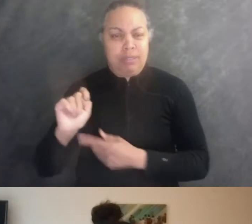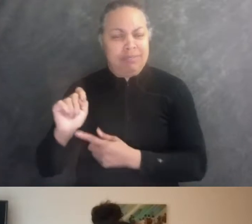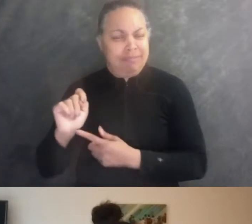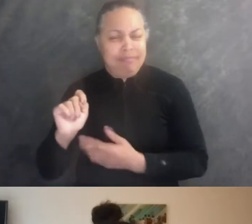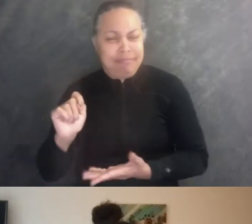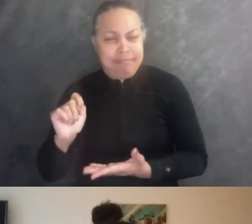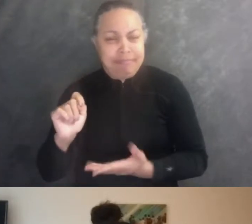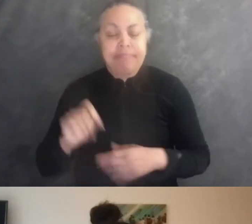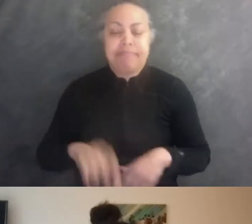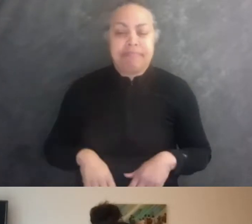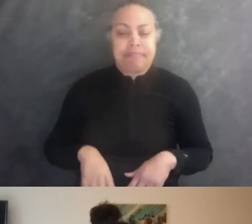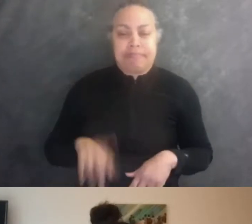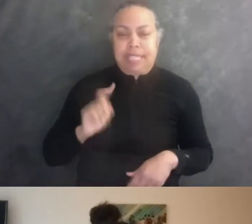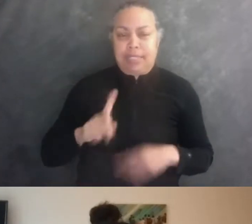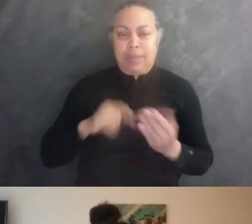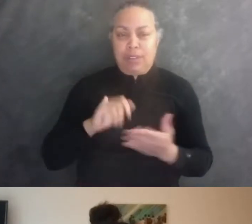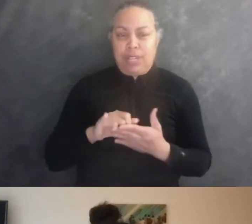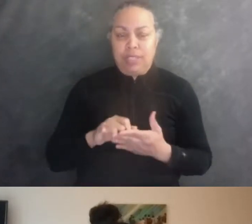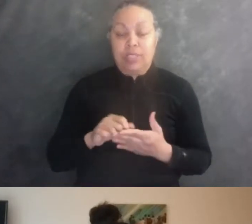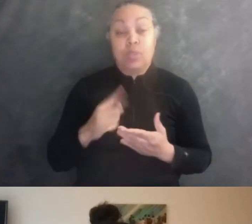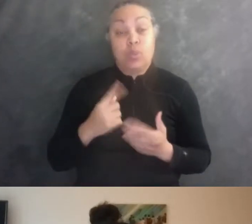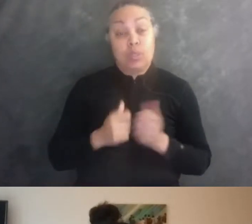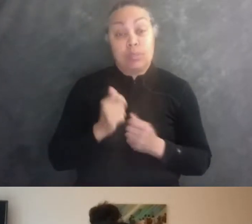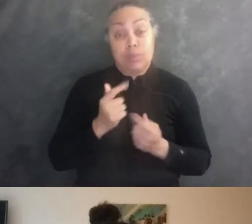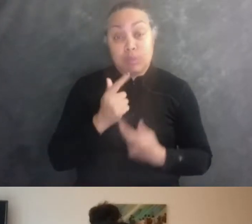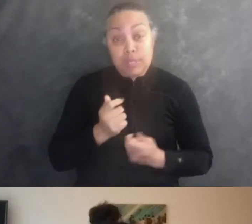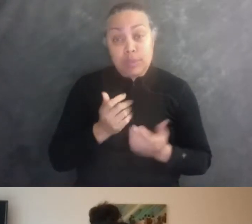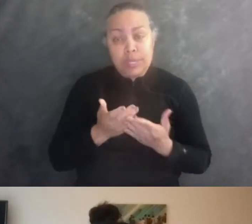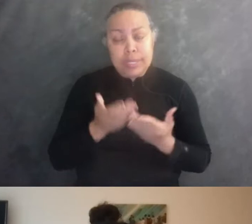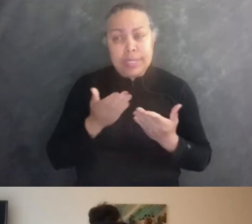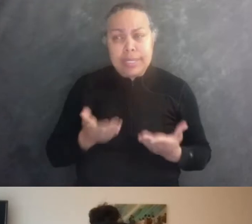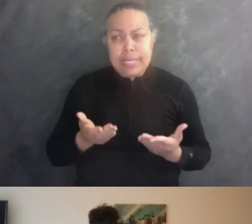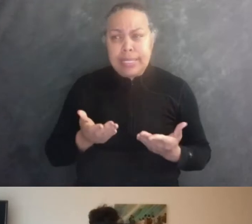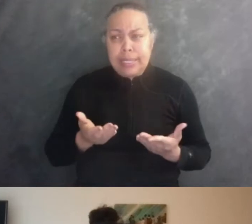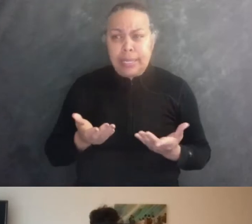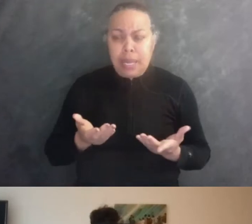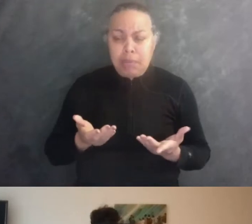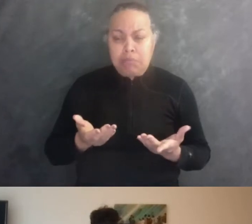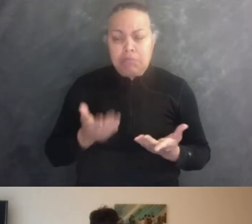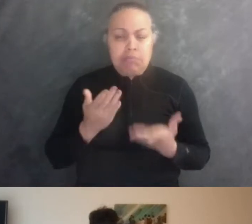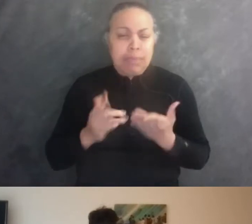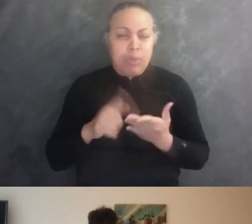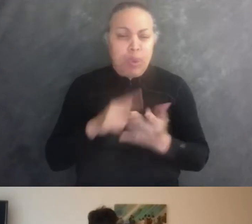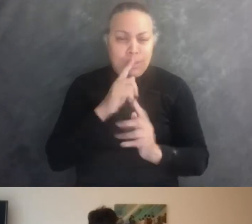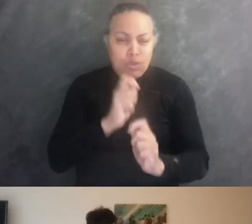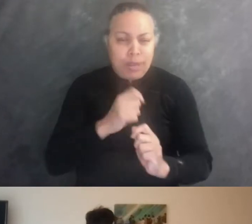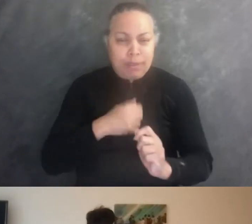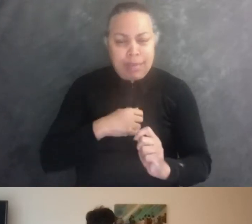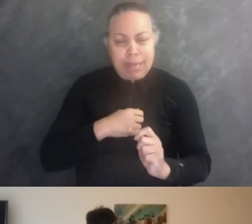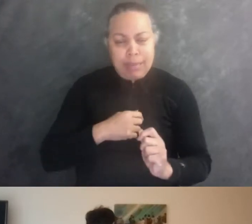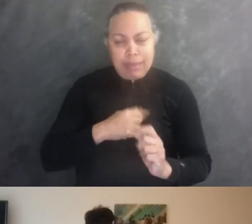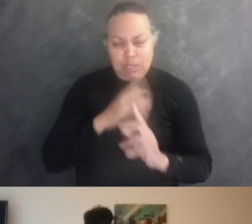of the most interesting things or the thing that maybe attracted my attention most